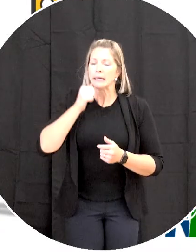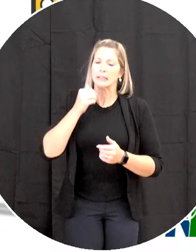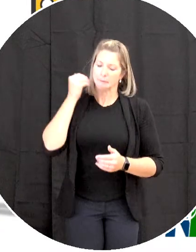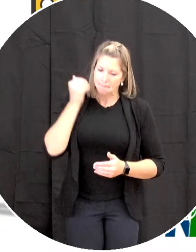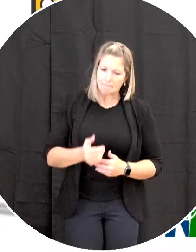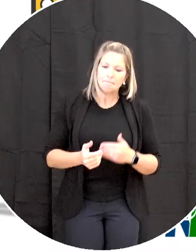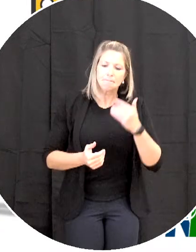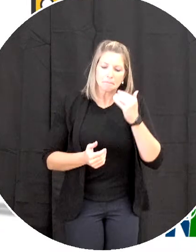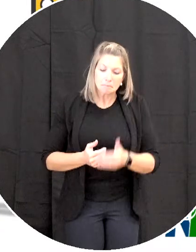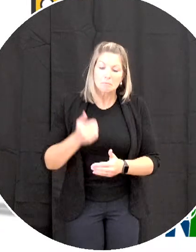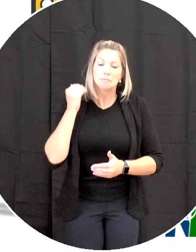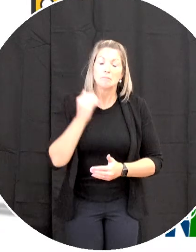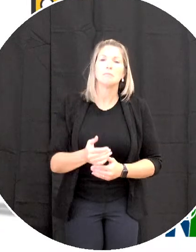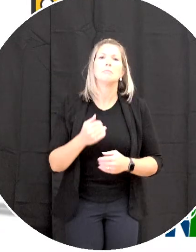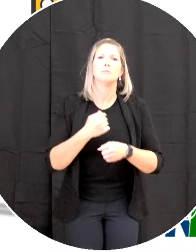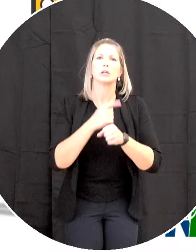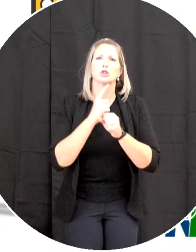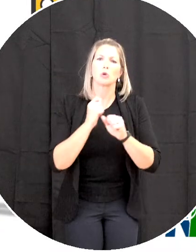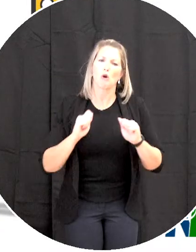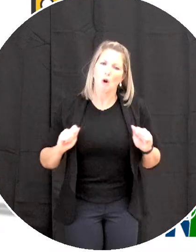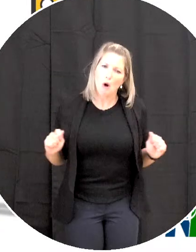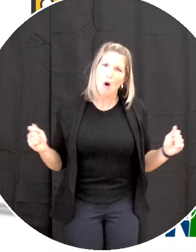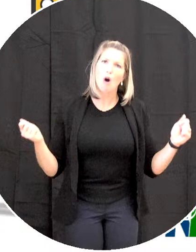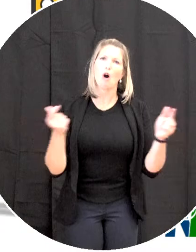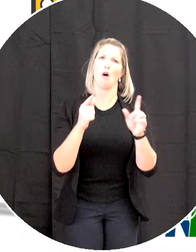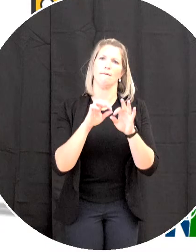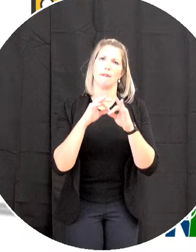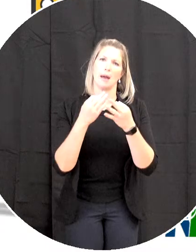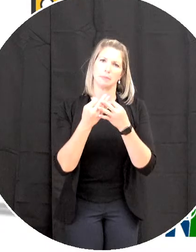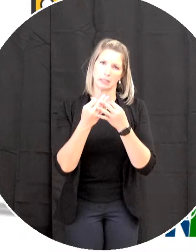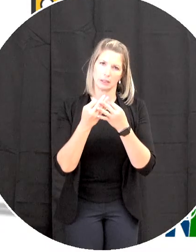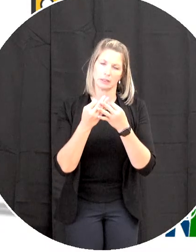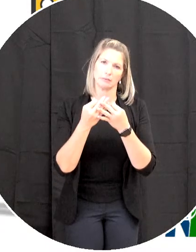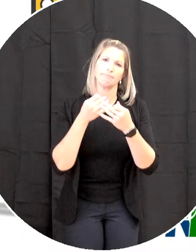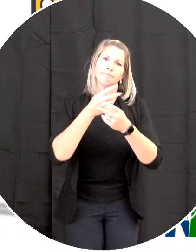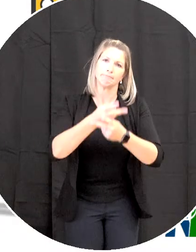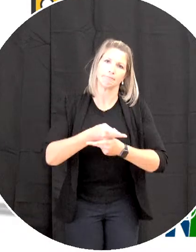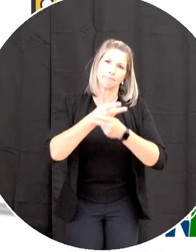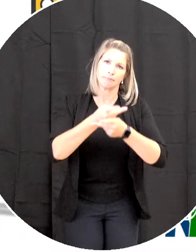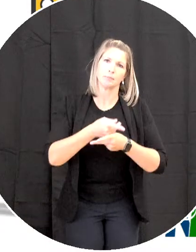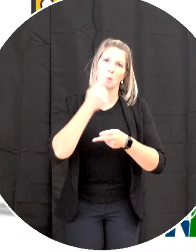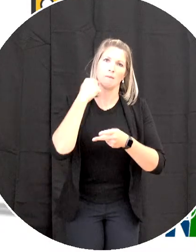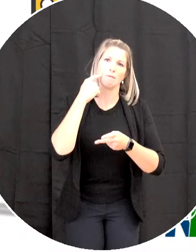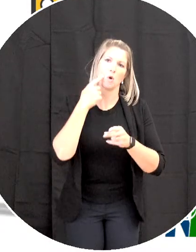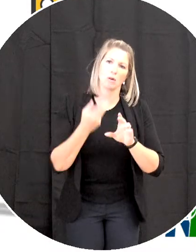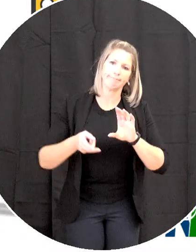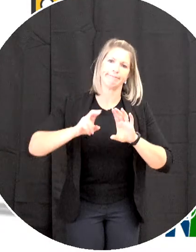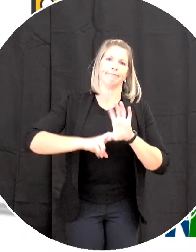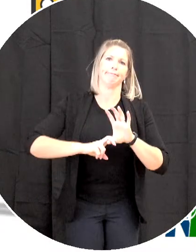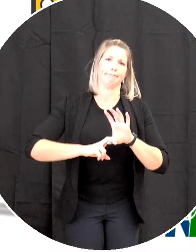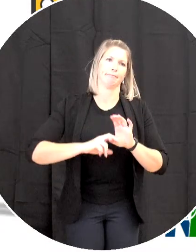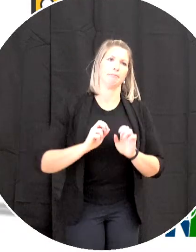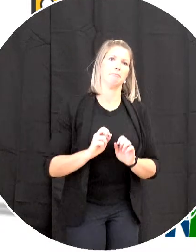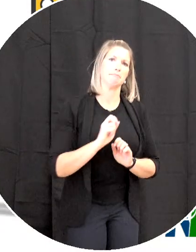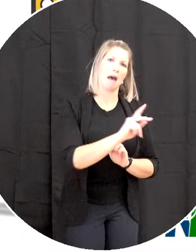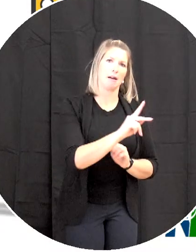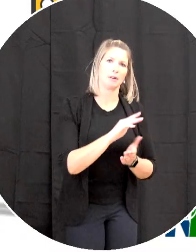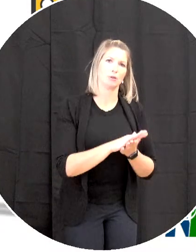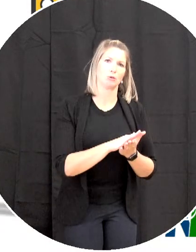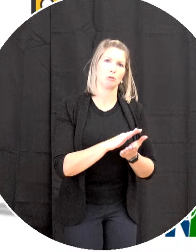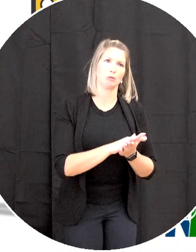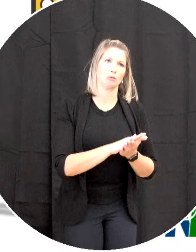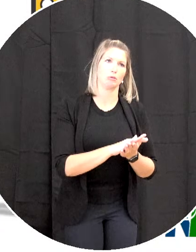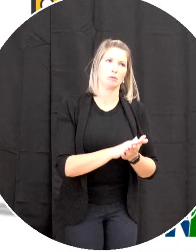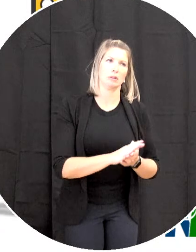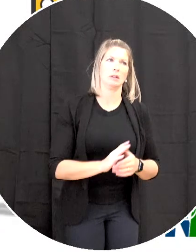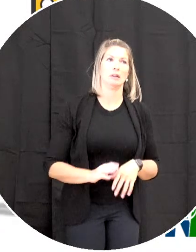to look after all eligible riders, but a significant undertaking. Early days,